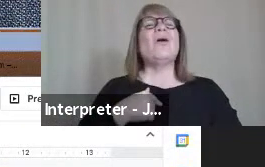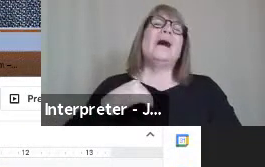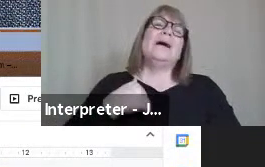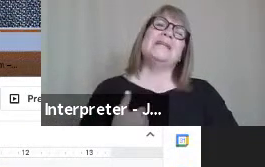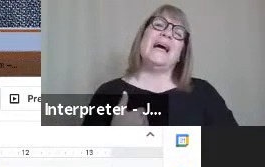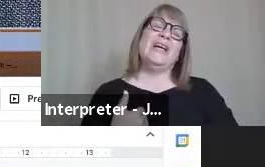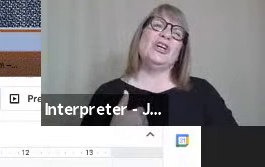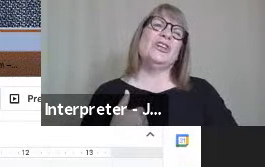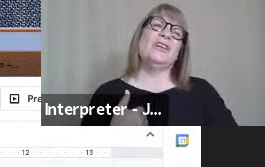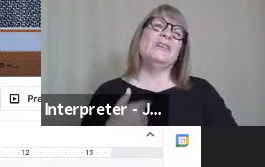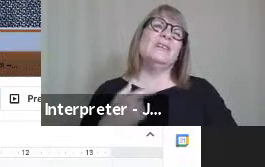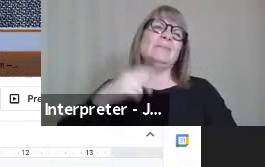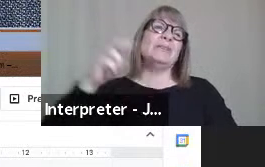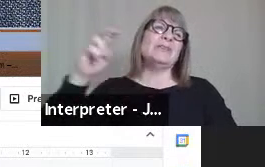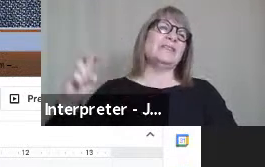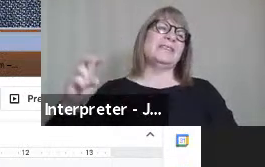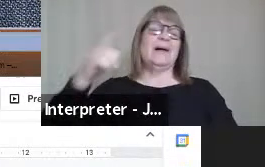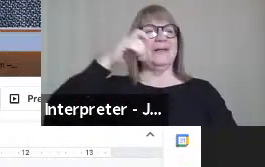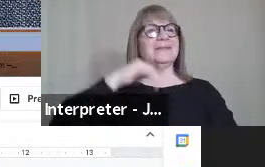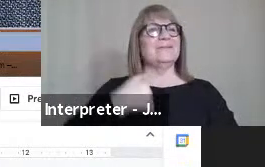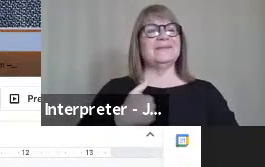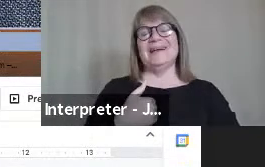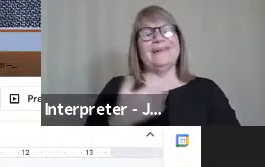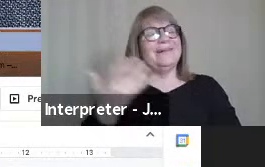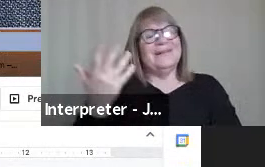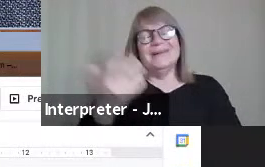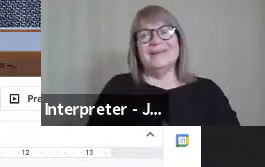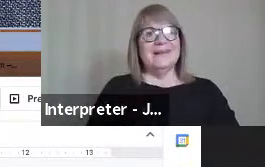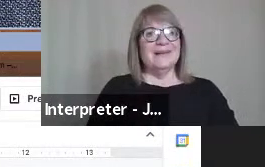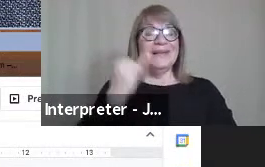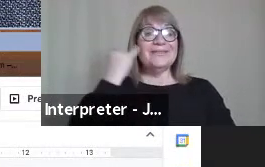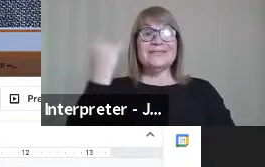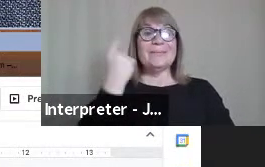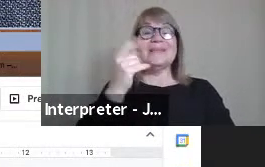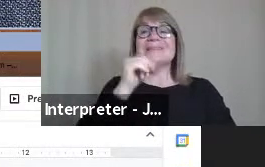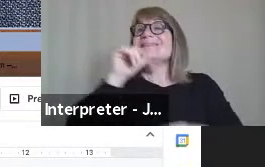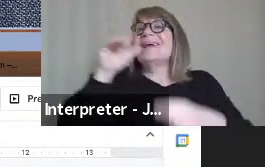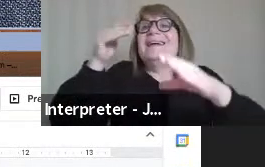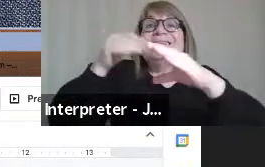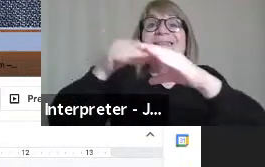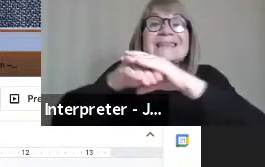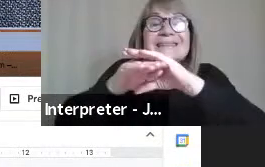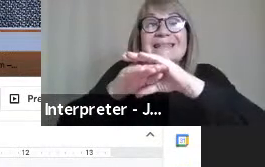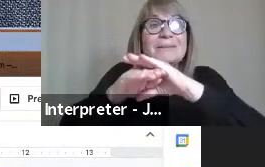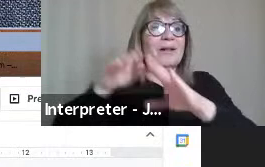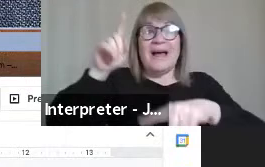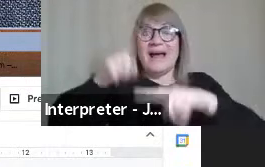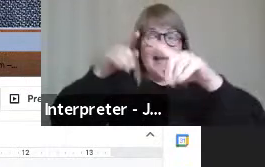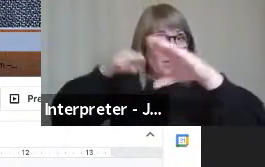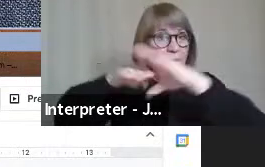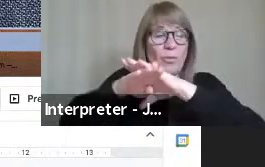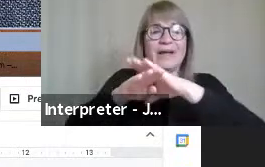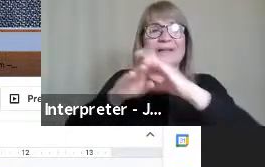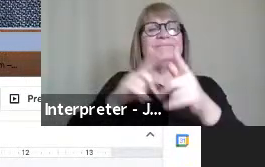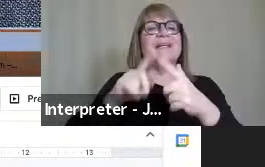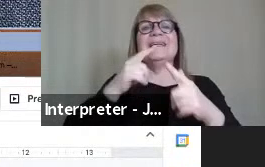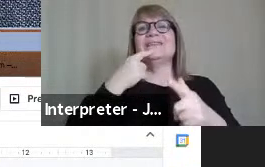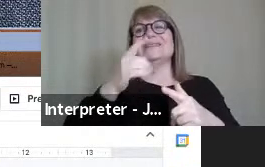word now that i use whenever someone thinks not accessible is i'm tired and i'm frankly tired of the inaccessibility